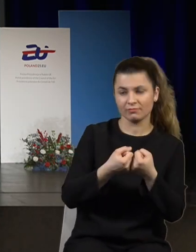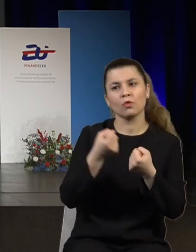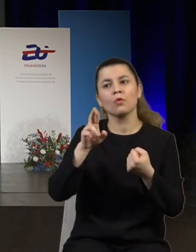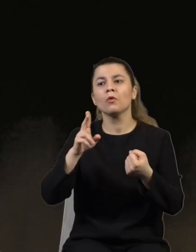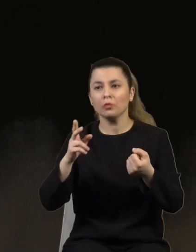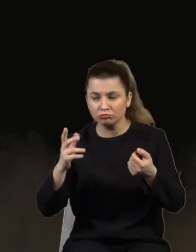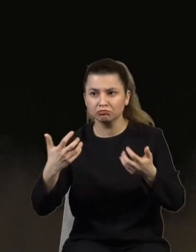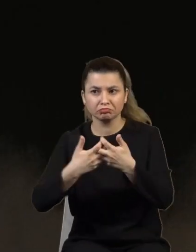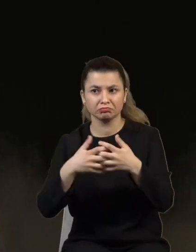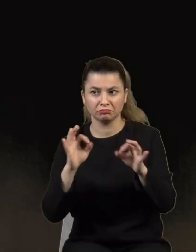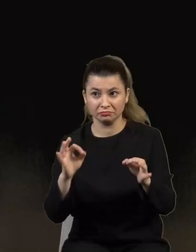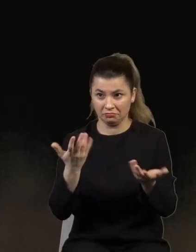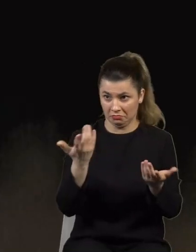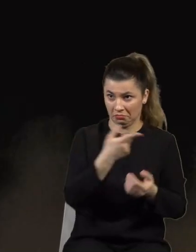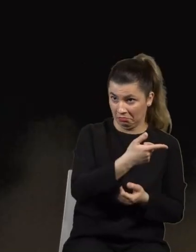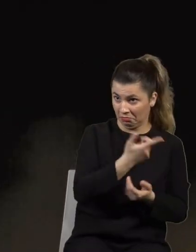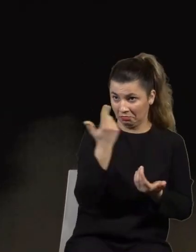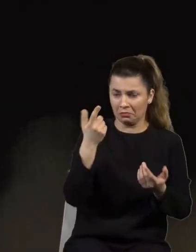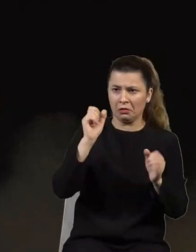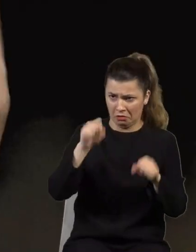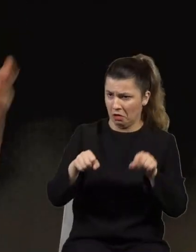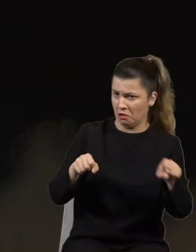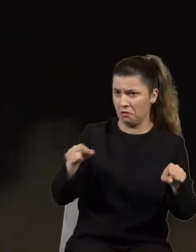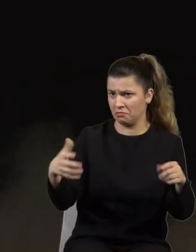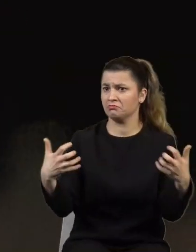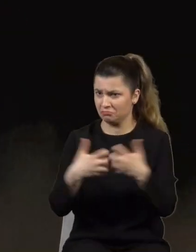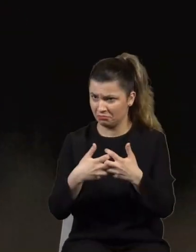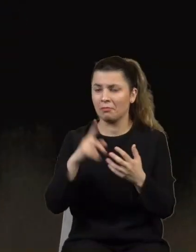climate and security. There's also